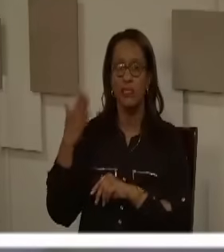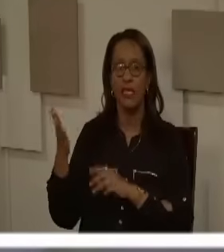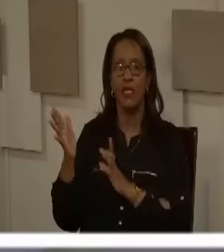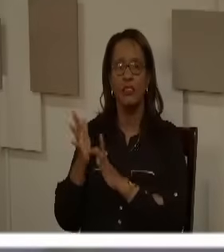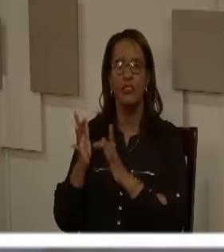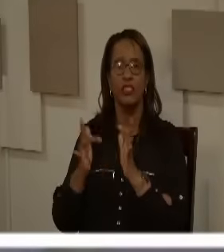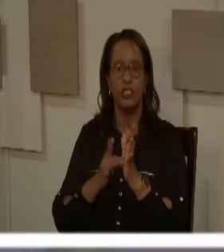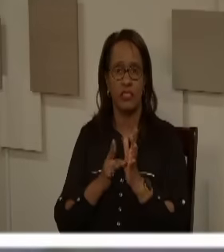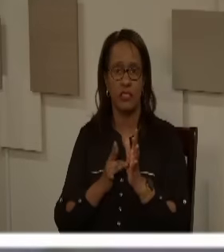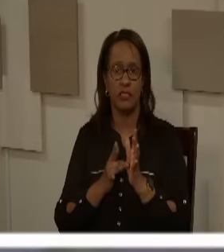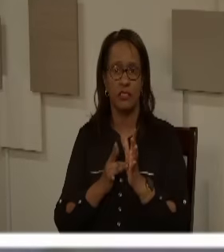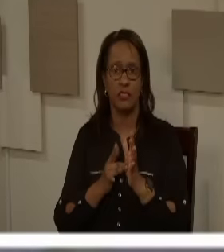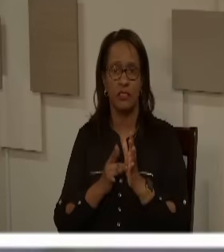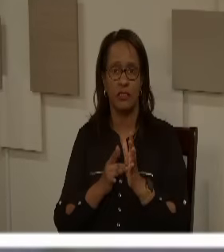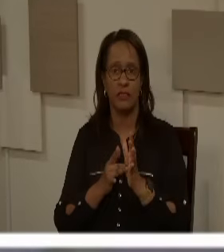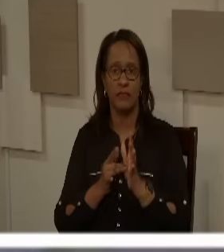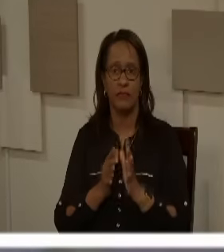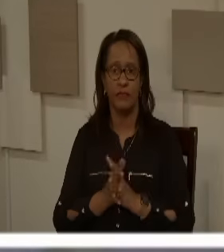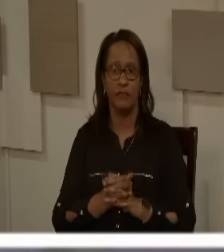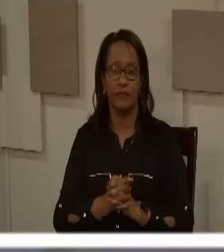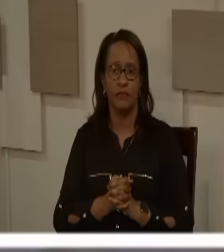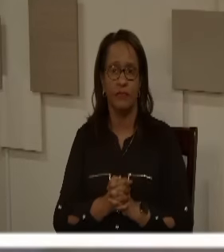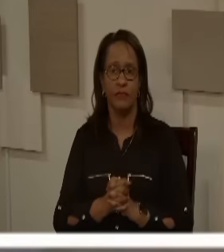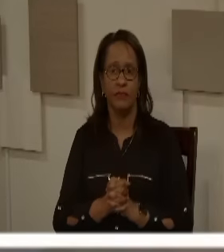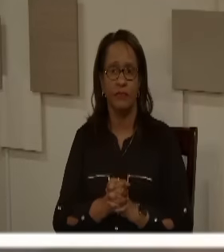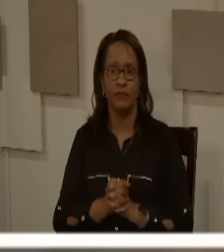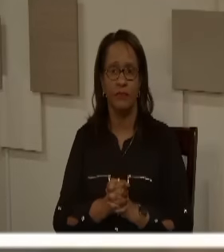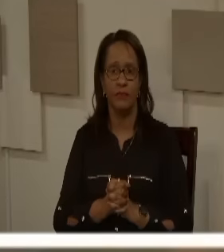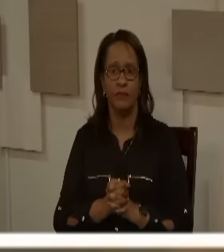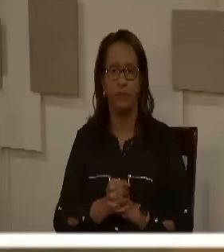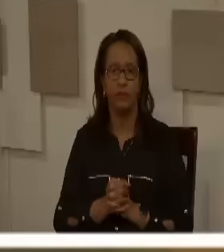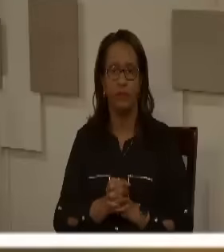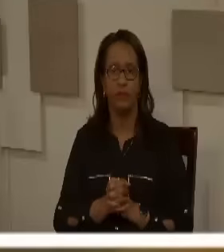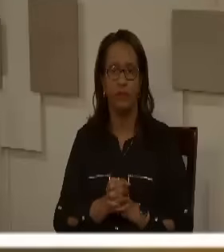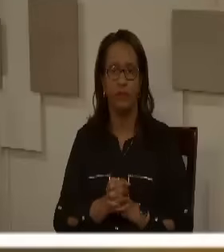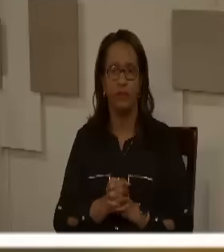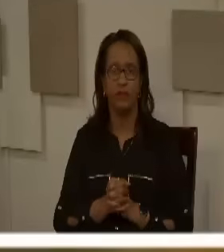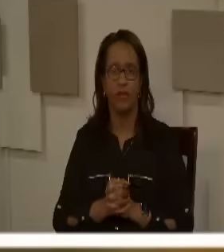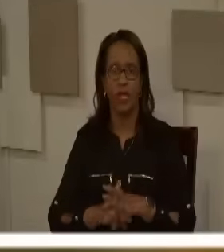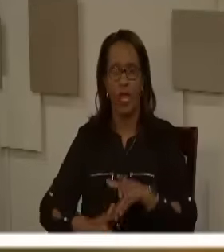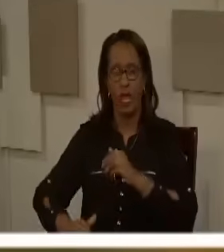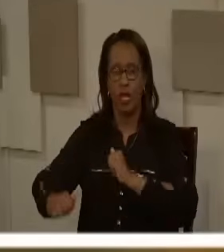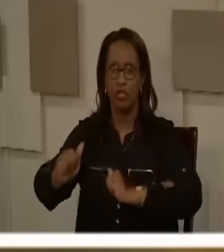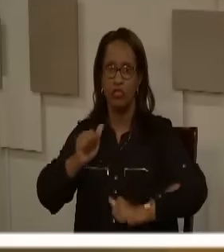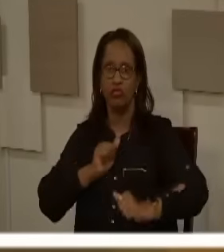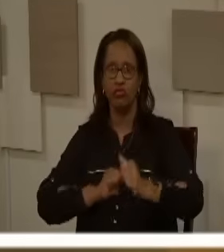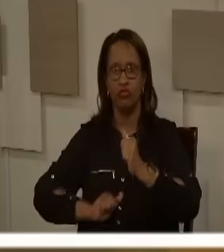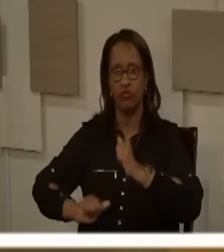Raymond Truffaut had this wonderful play, We Crucified Him.